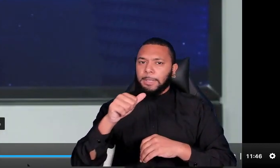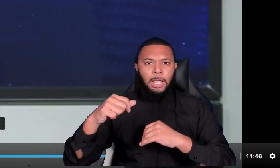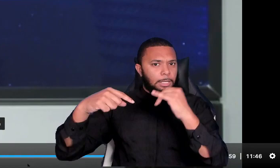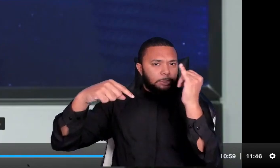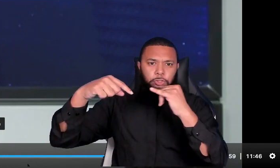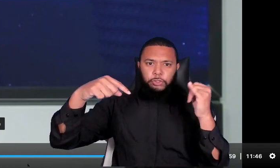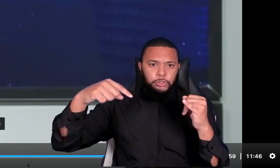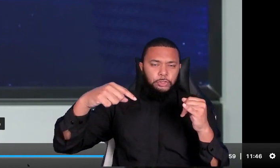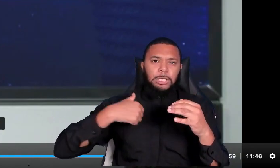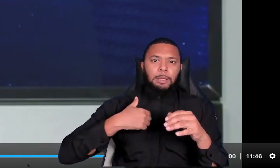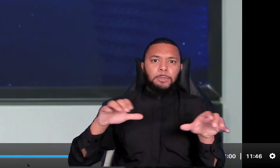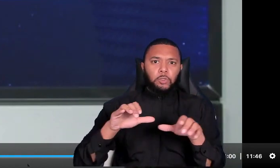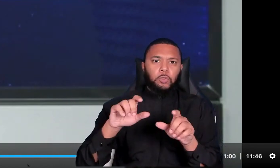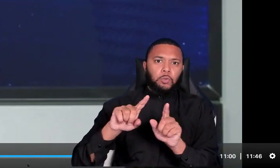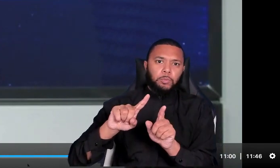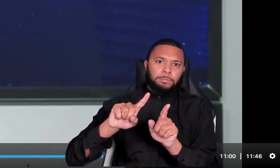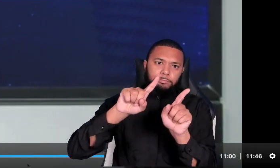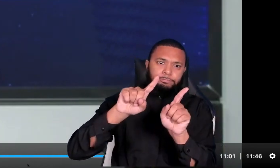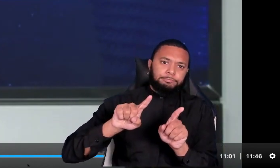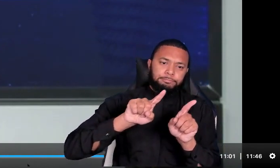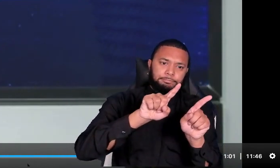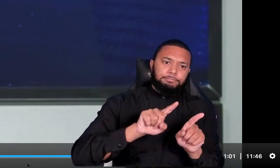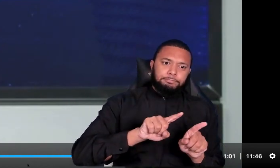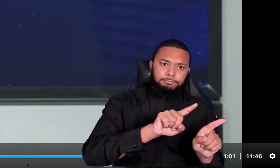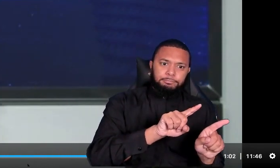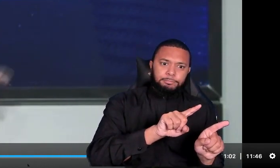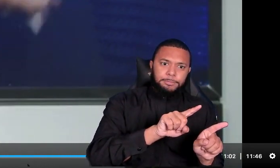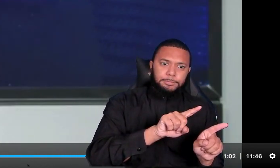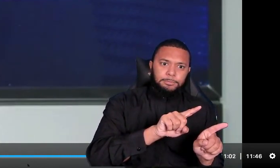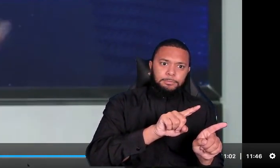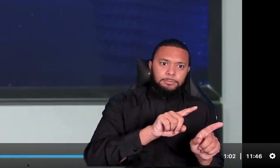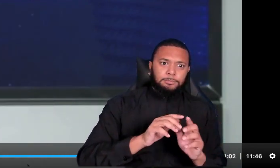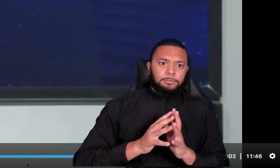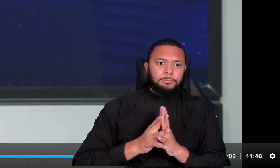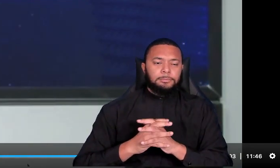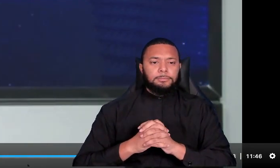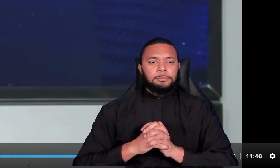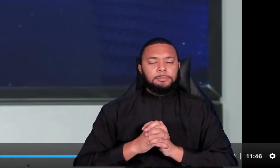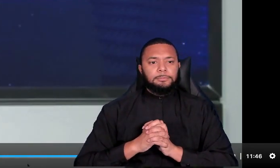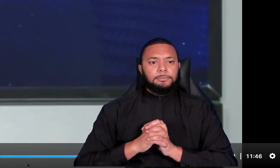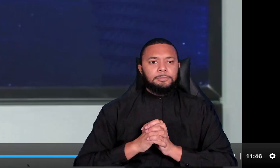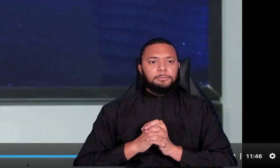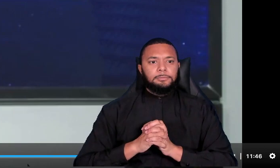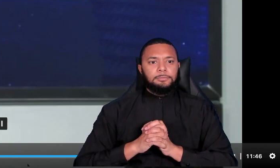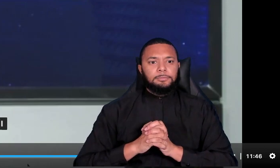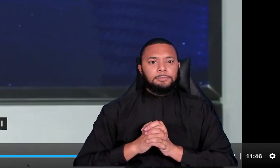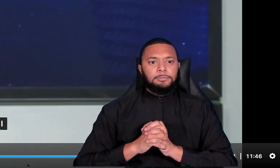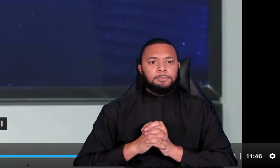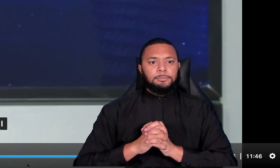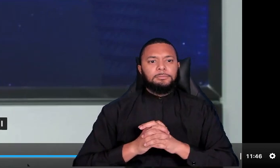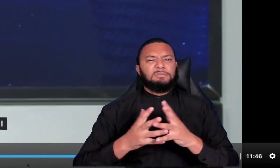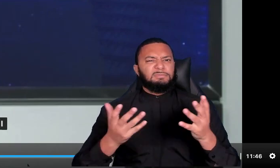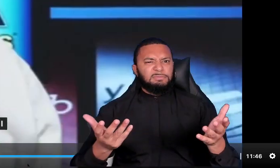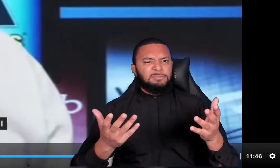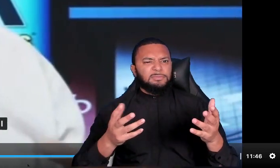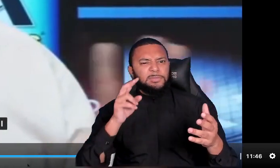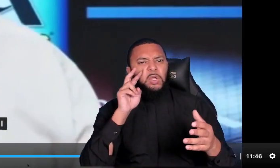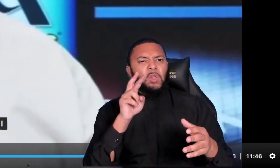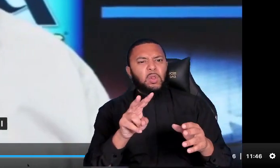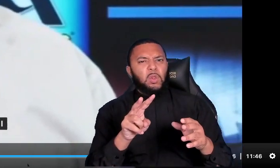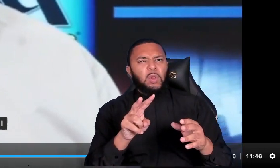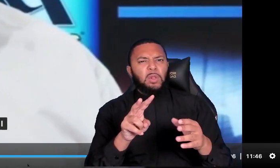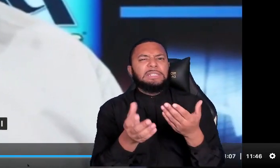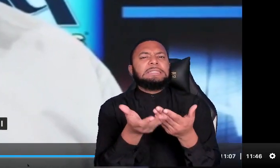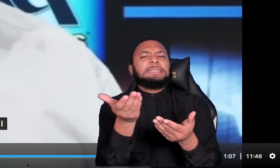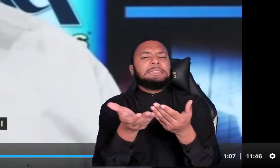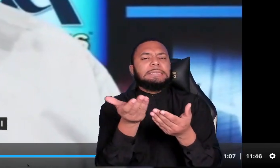to help me remember that the solutions to this inequality are everything above that line. Now you can just look at that picture, and I think